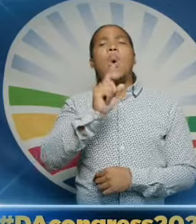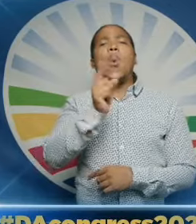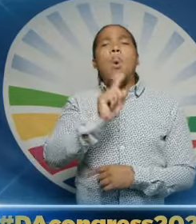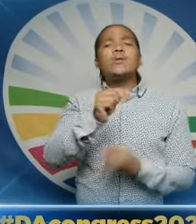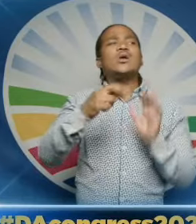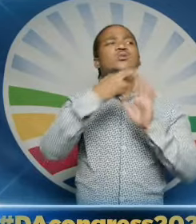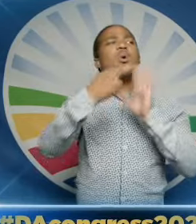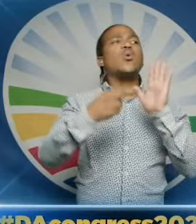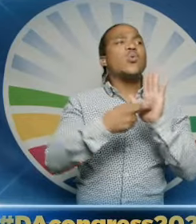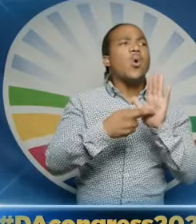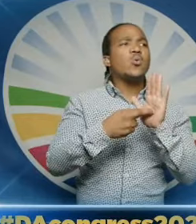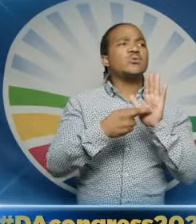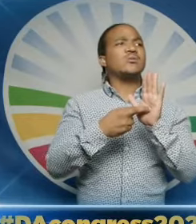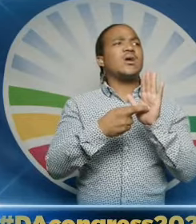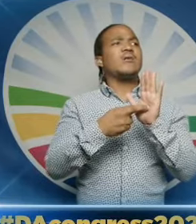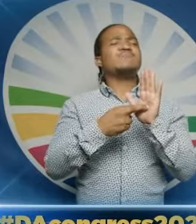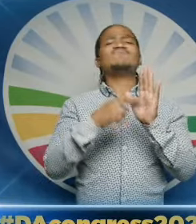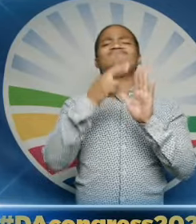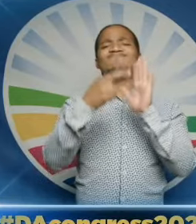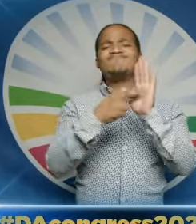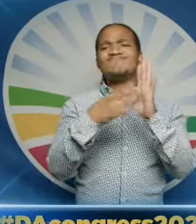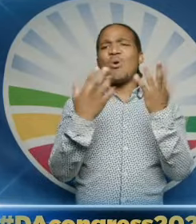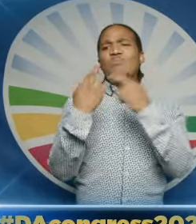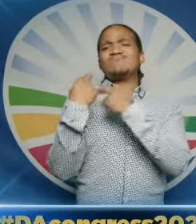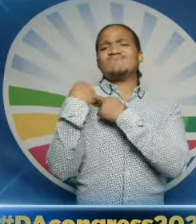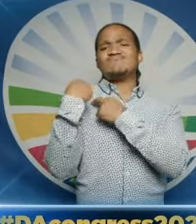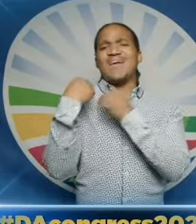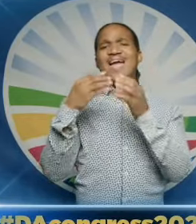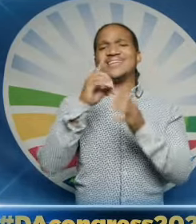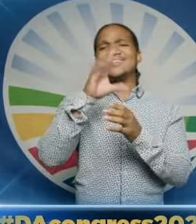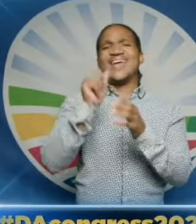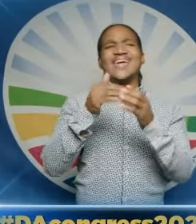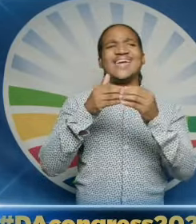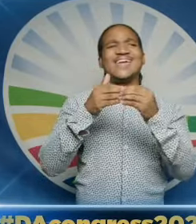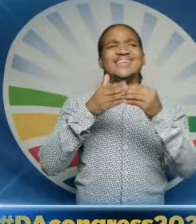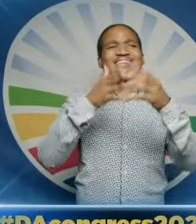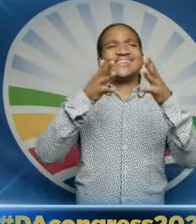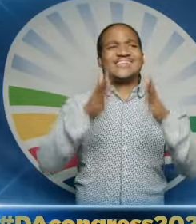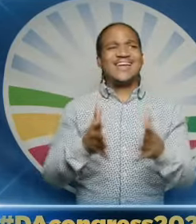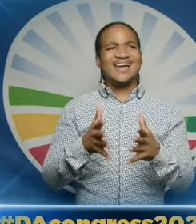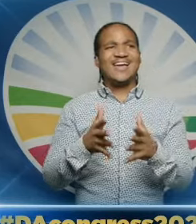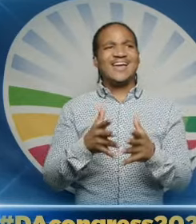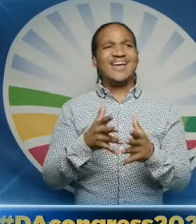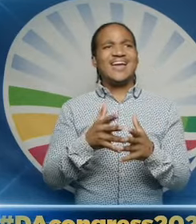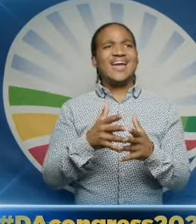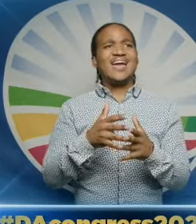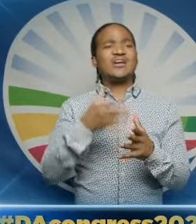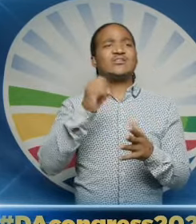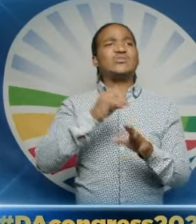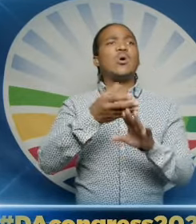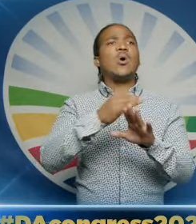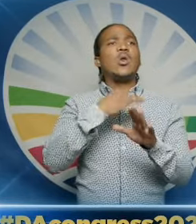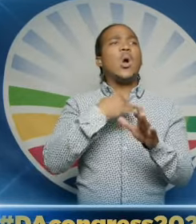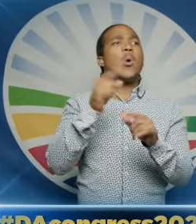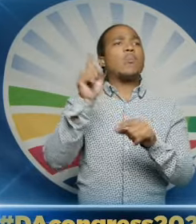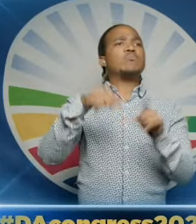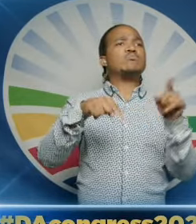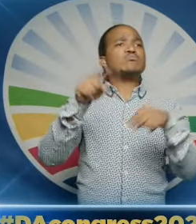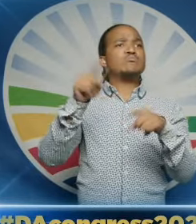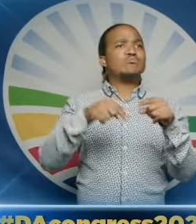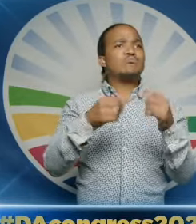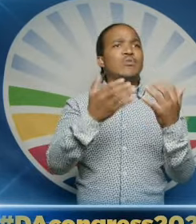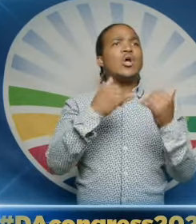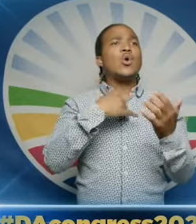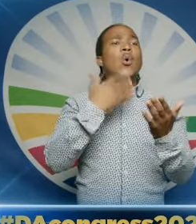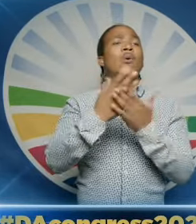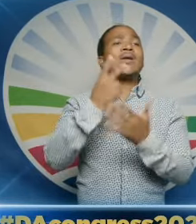role and duties of the DA leader? Yeah, so I mean, so we're about to very shortly, as you